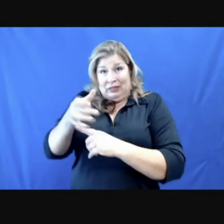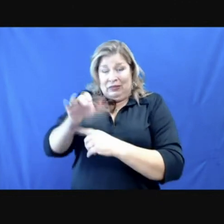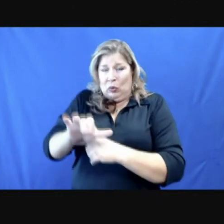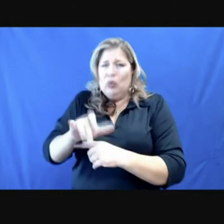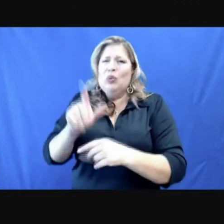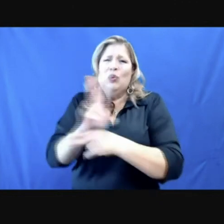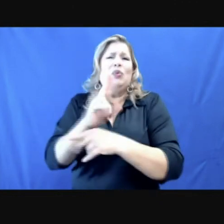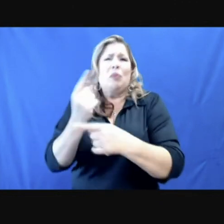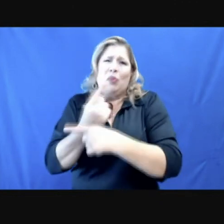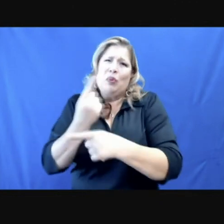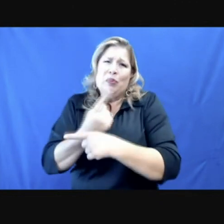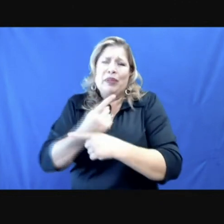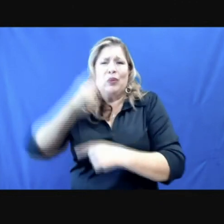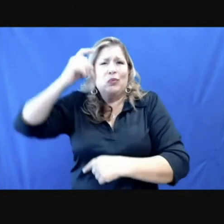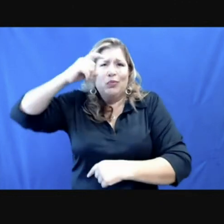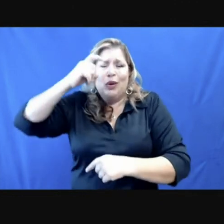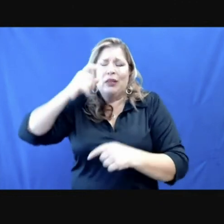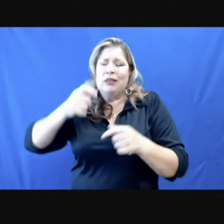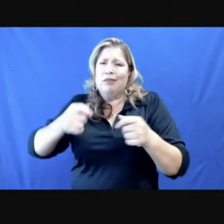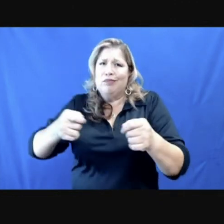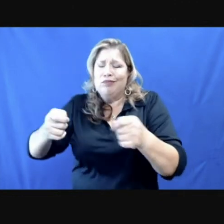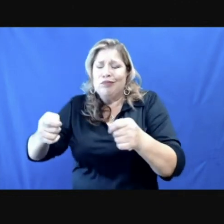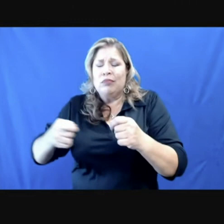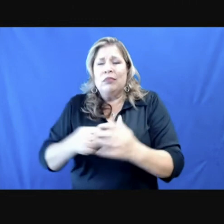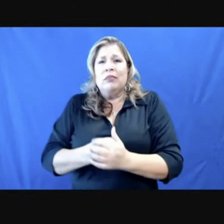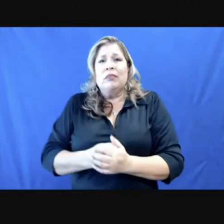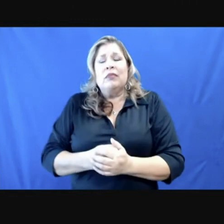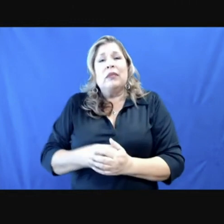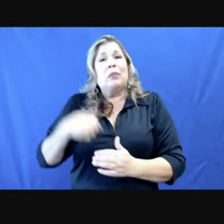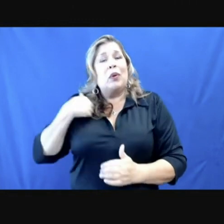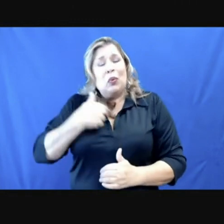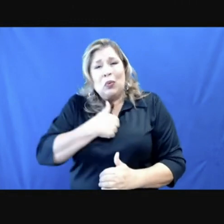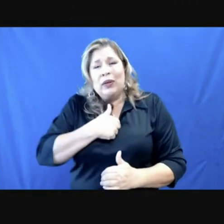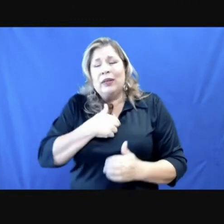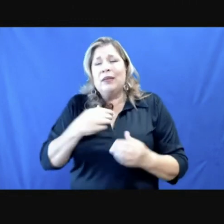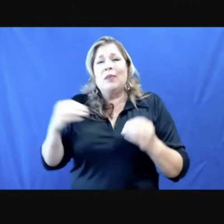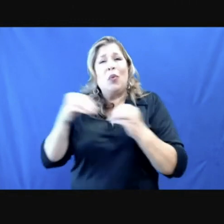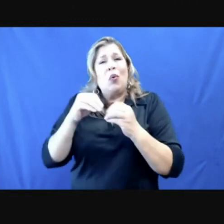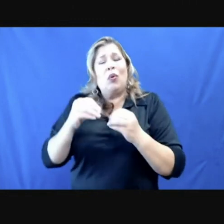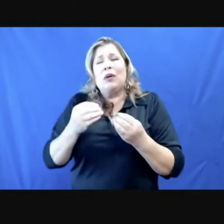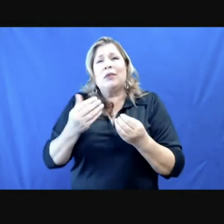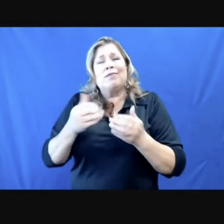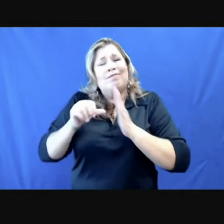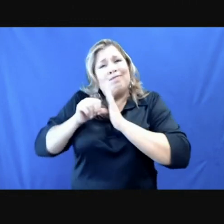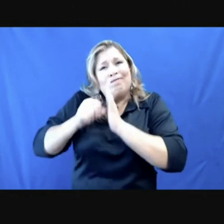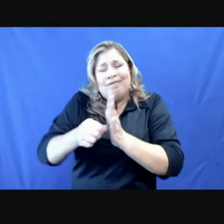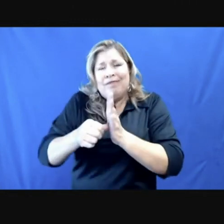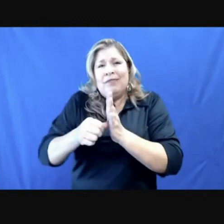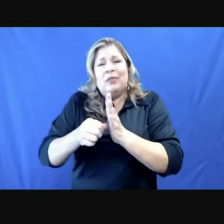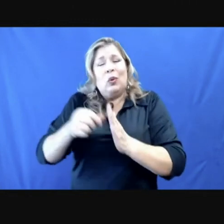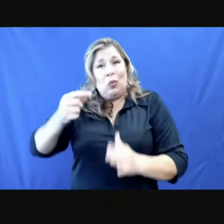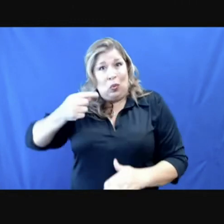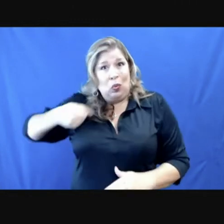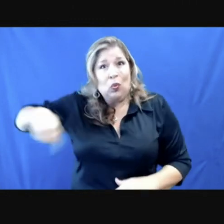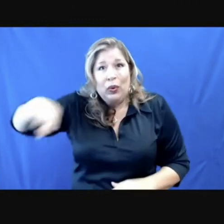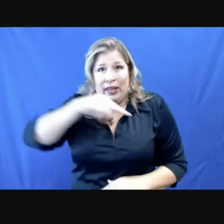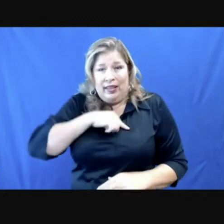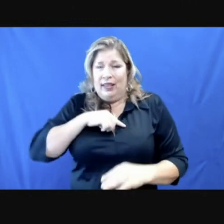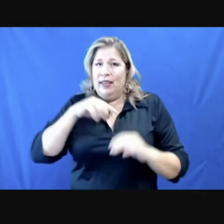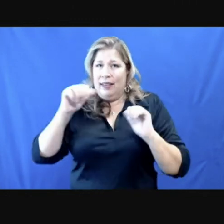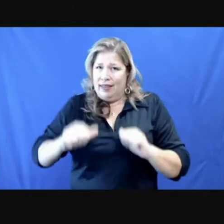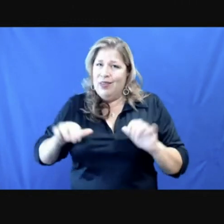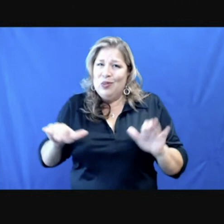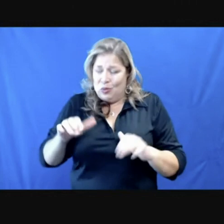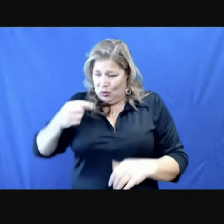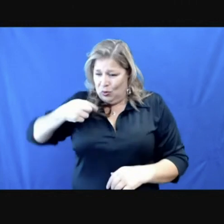But we're really about pushing forward this public health message that we can do, and taking these